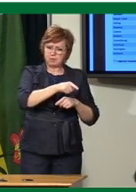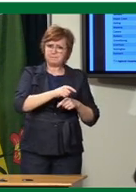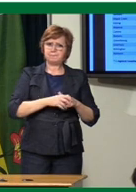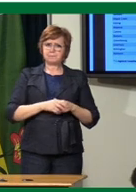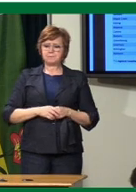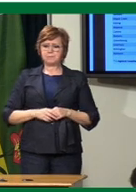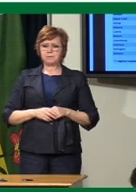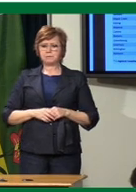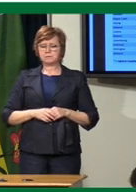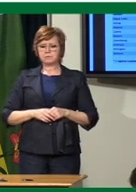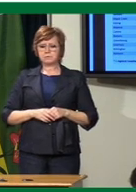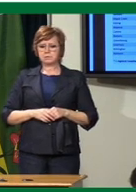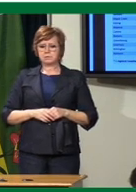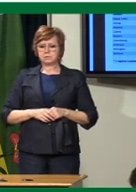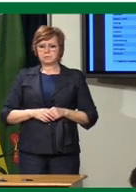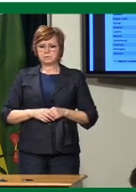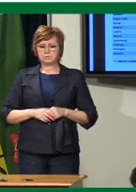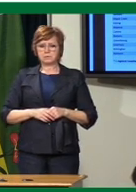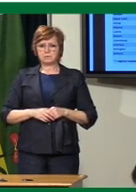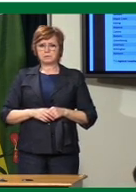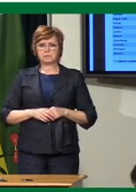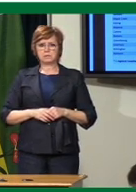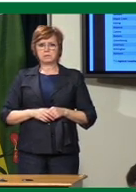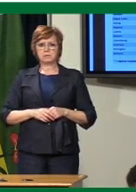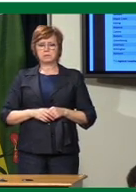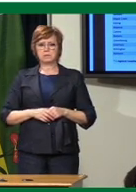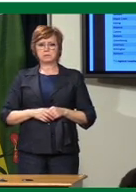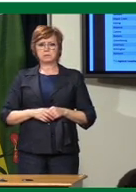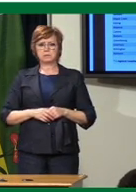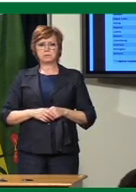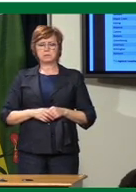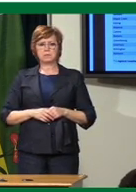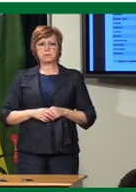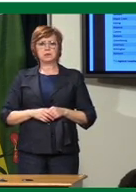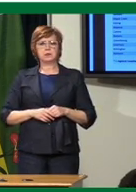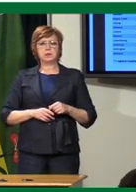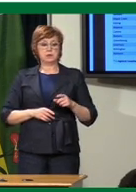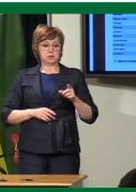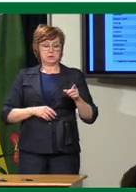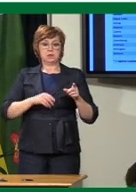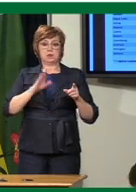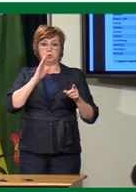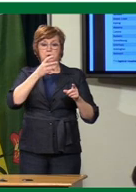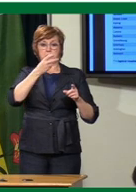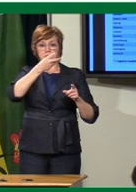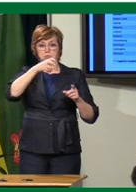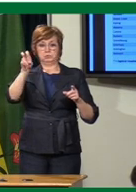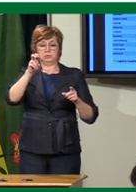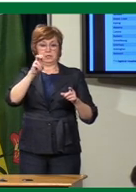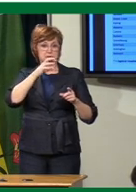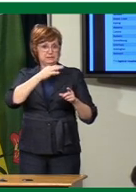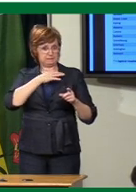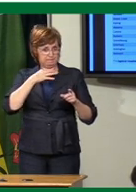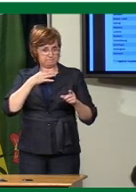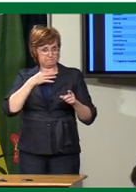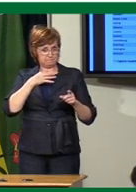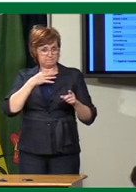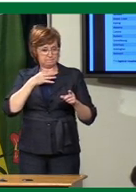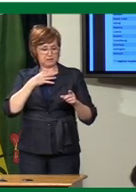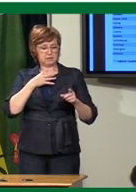in this with this approach, it allows us to redeploy staff to areas where they are providing a higher intensity of